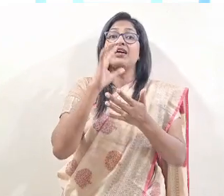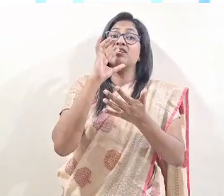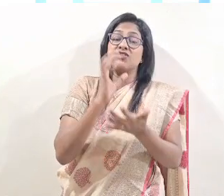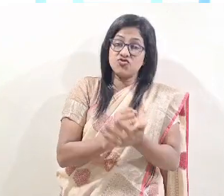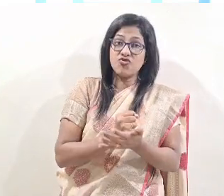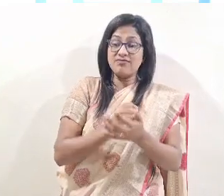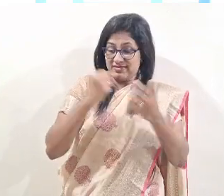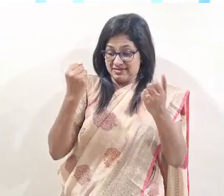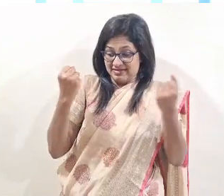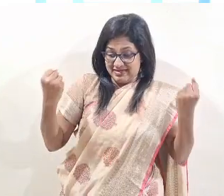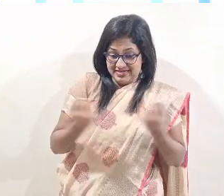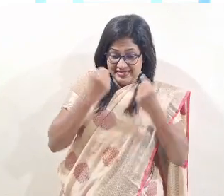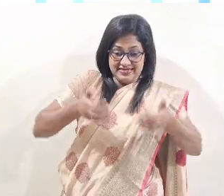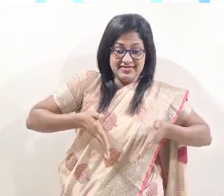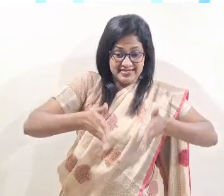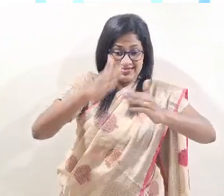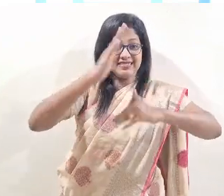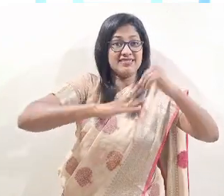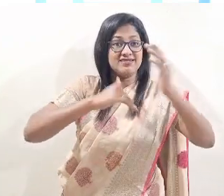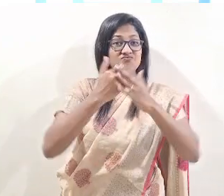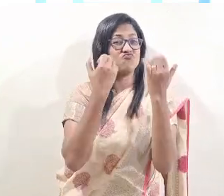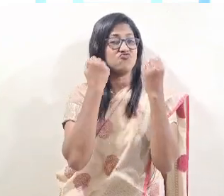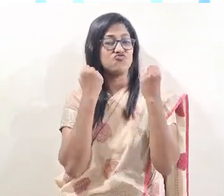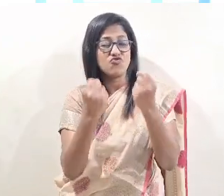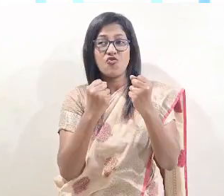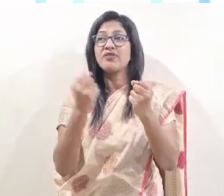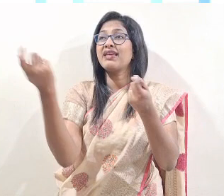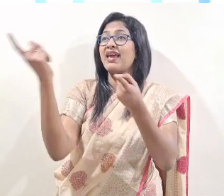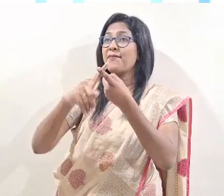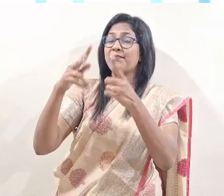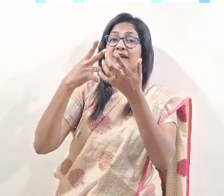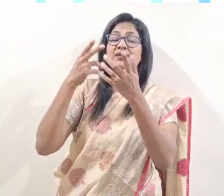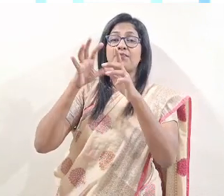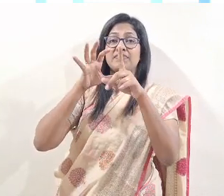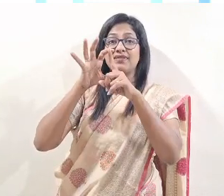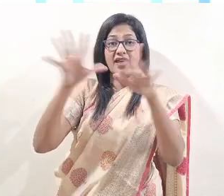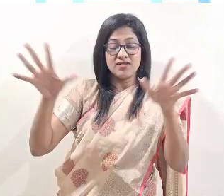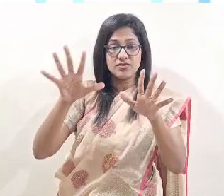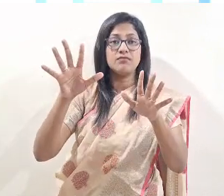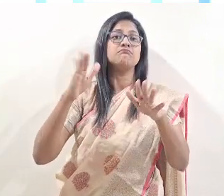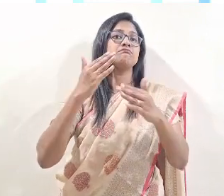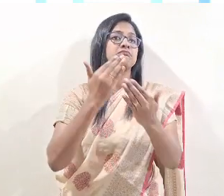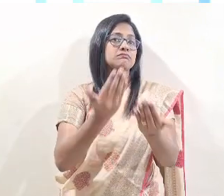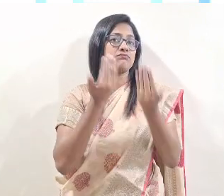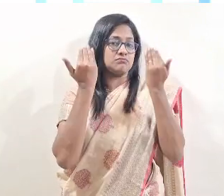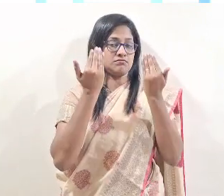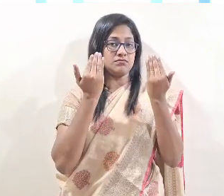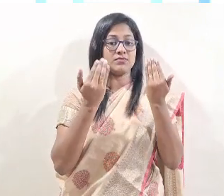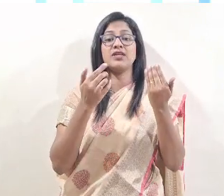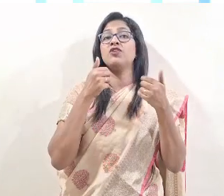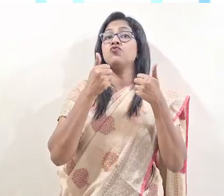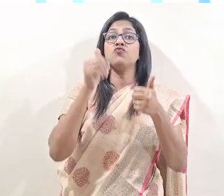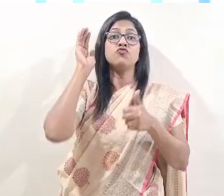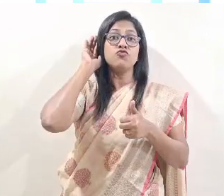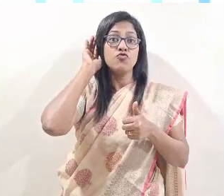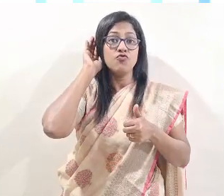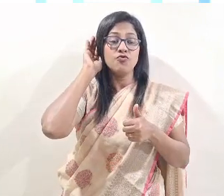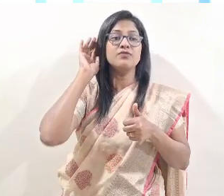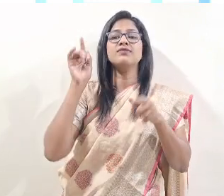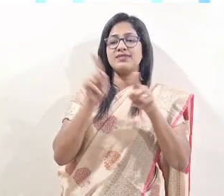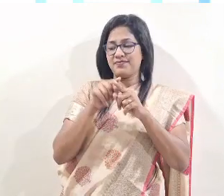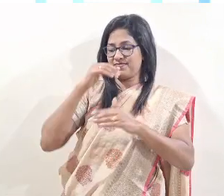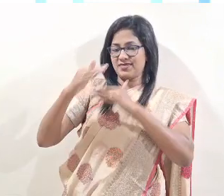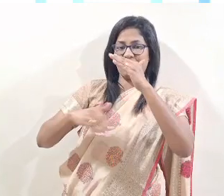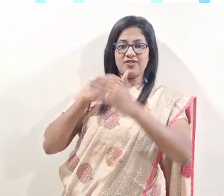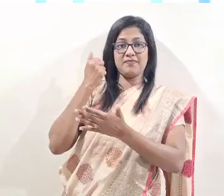is robust enough to face disasters. And the good news is, this is at the heart of development banks as